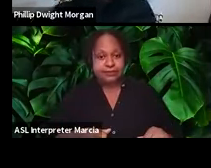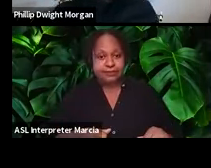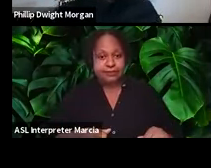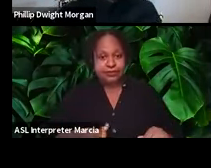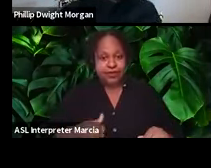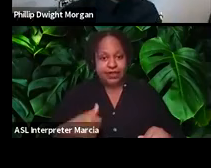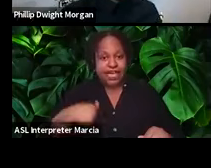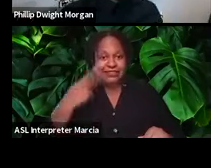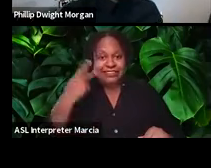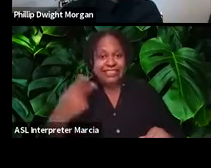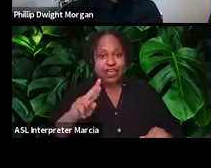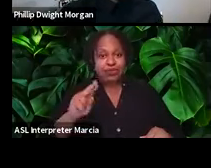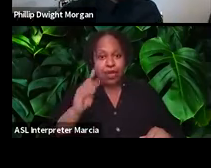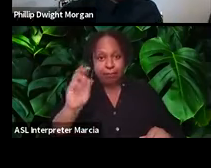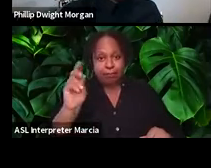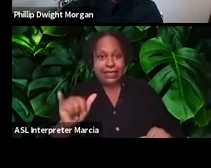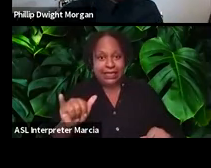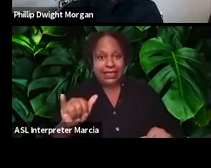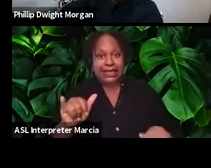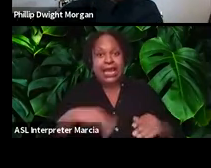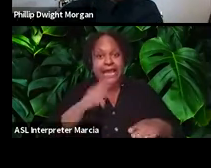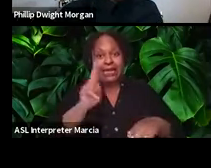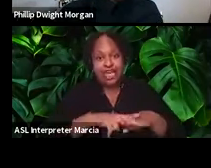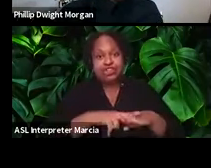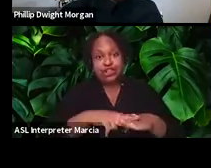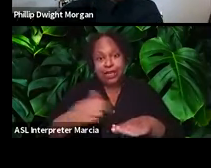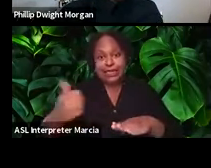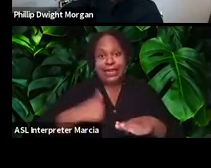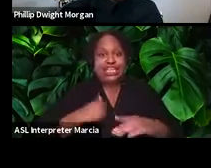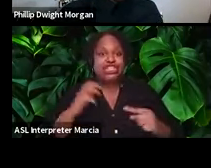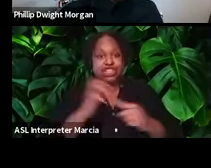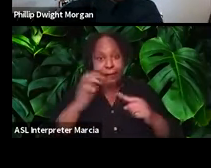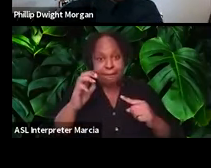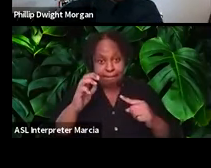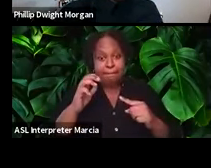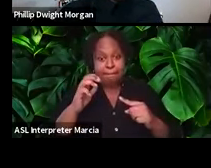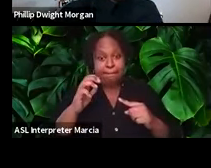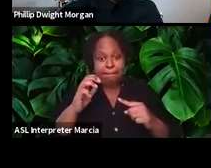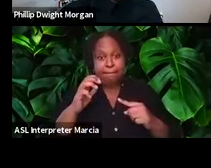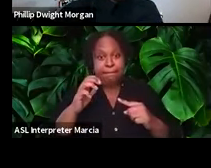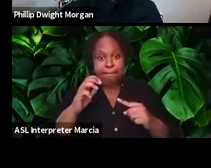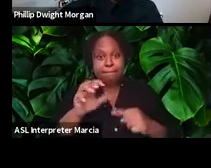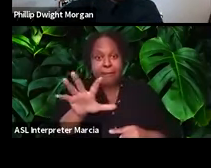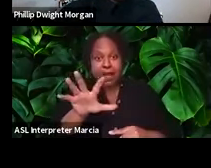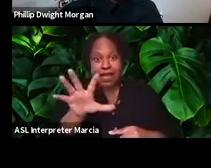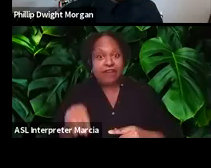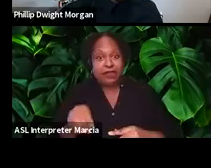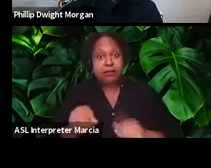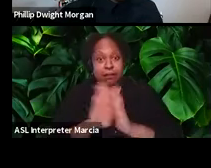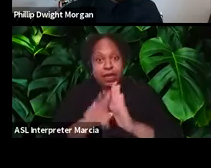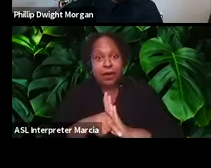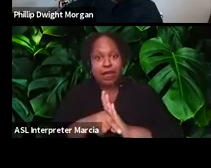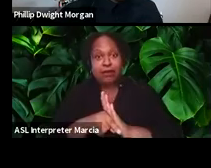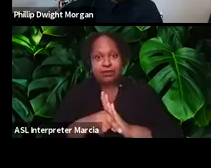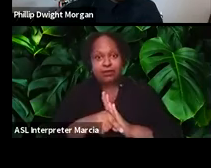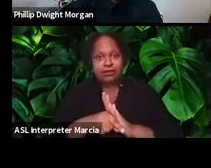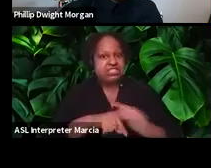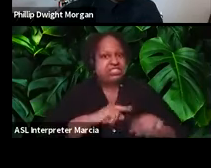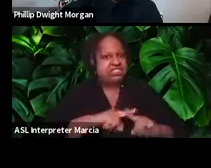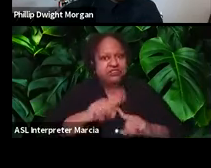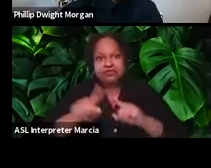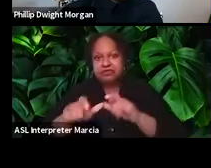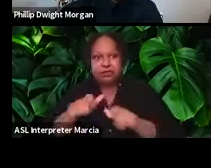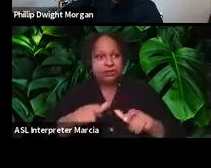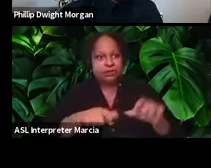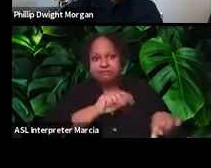national Canadian champions who are people of Afghan descent from all walks of life. For the